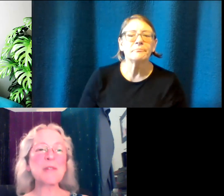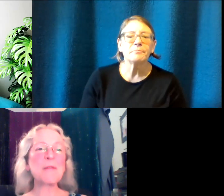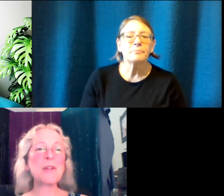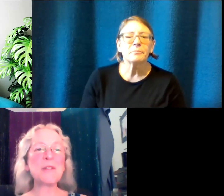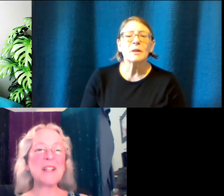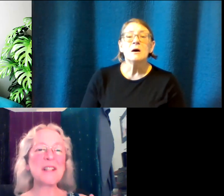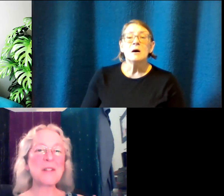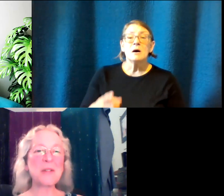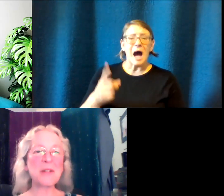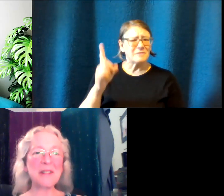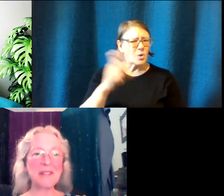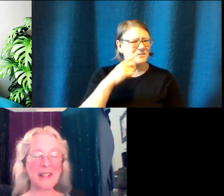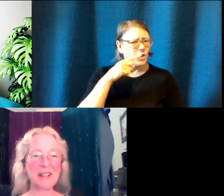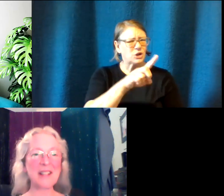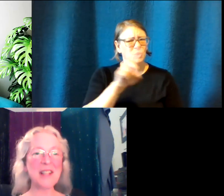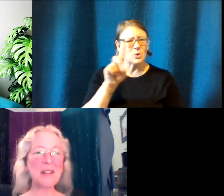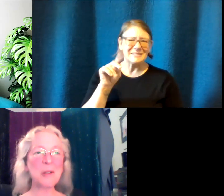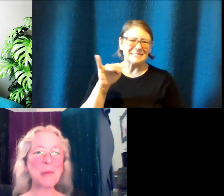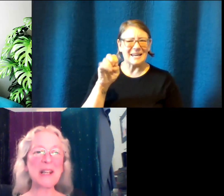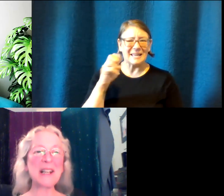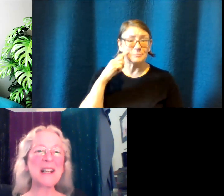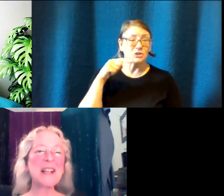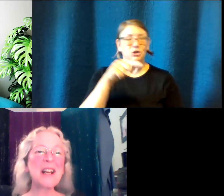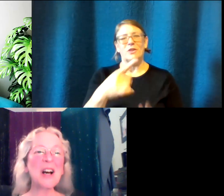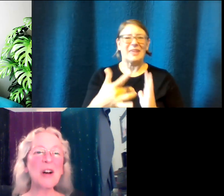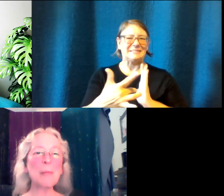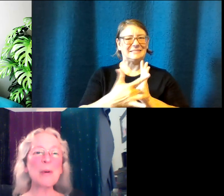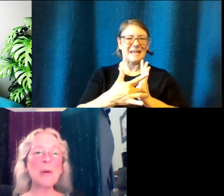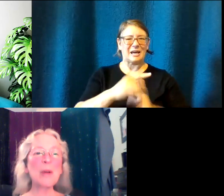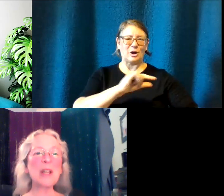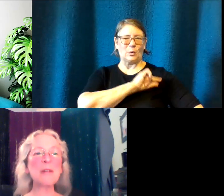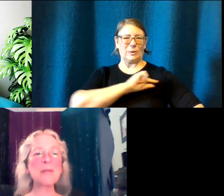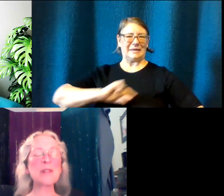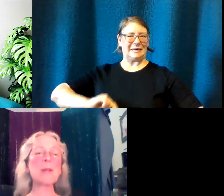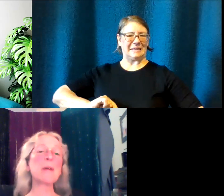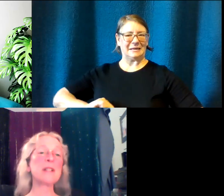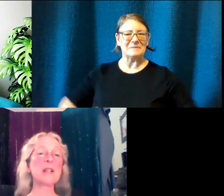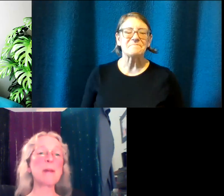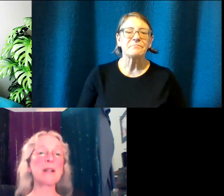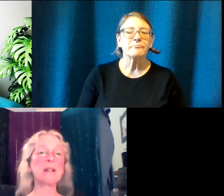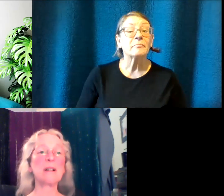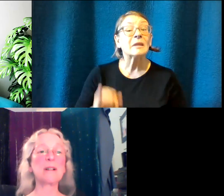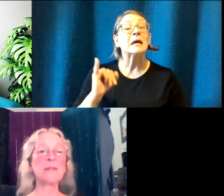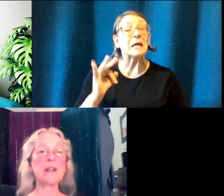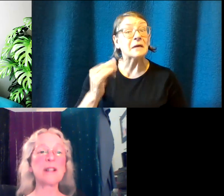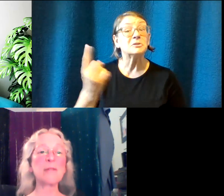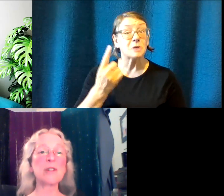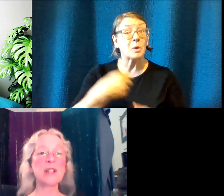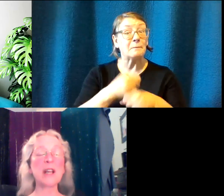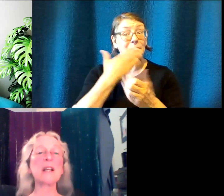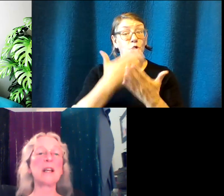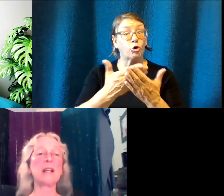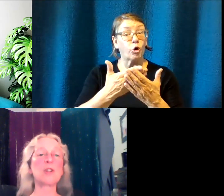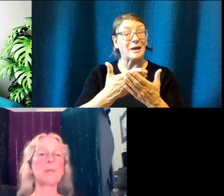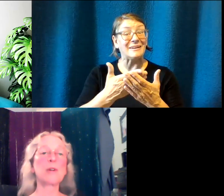A question for you, Denise, because you're the tech queen. If somebody does make a good faith effort